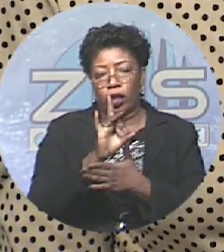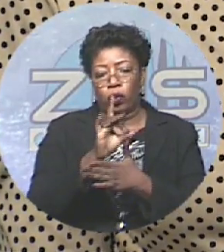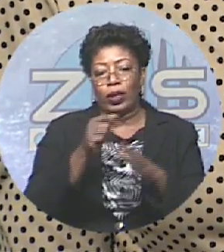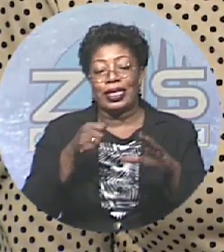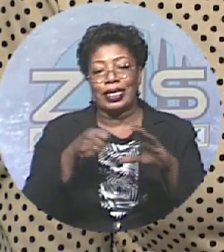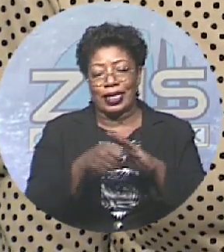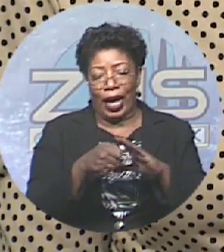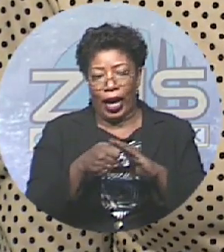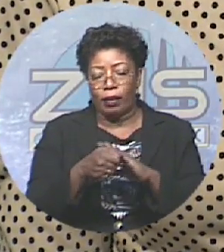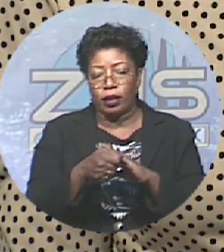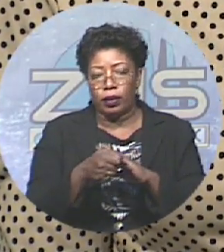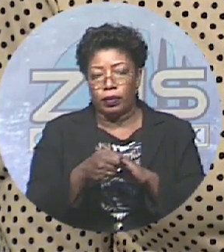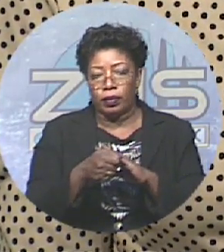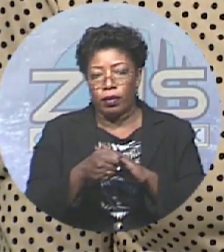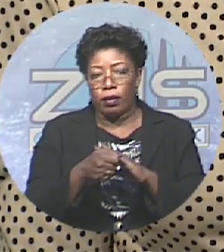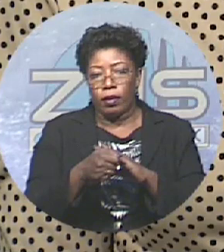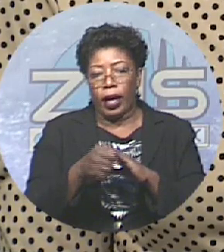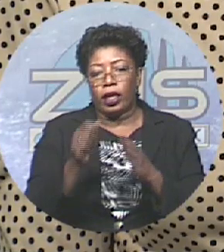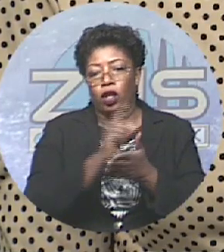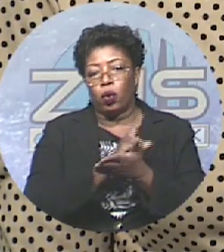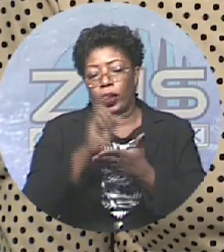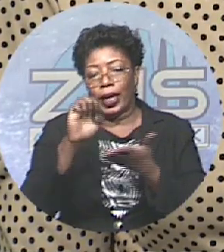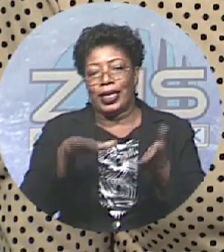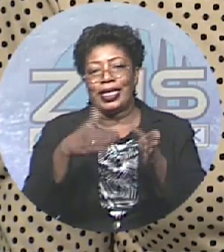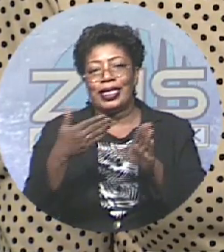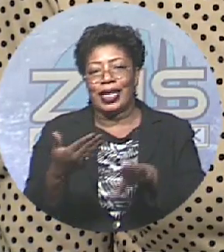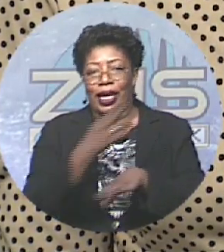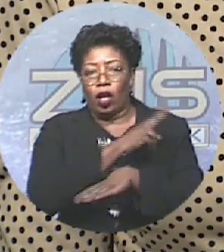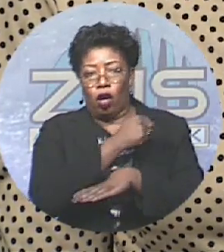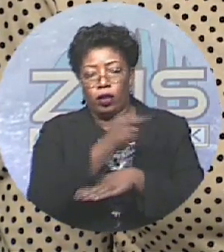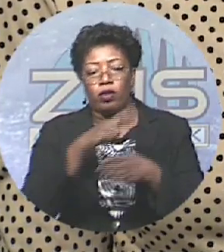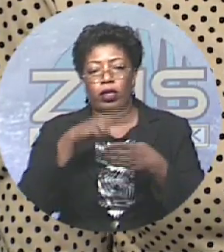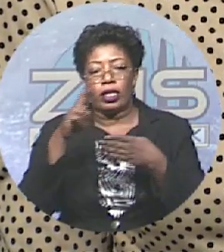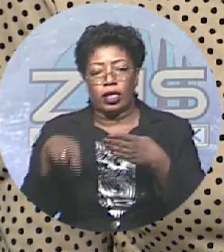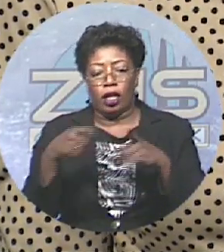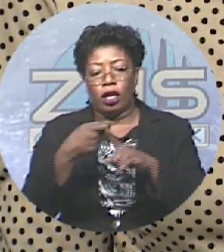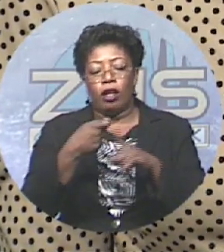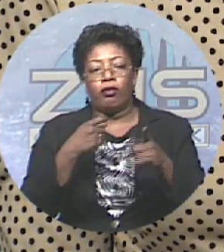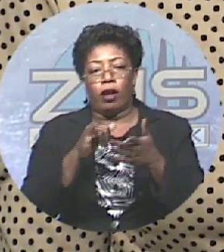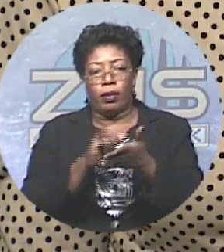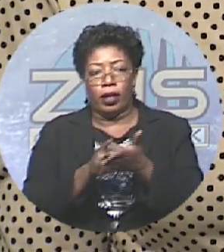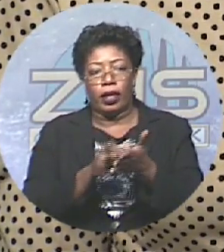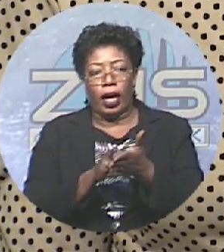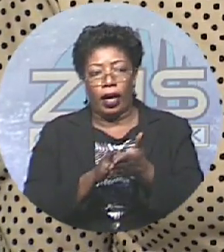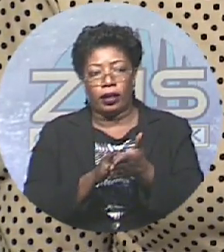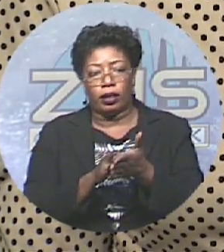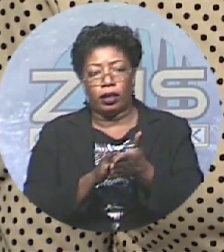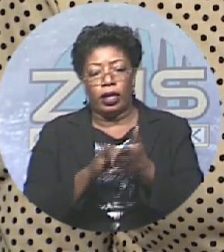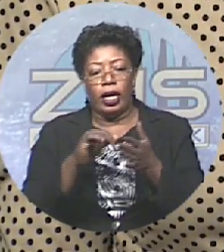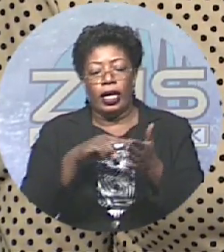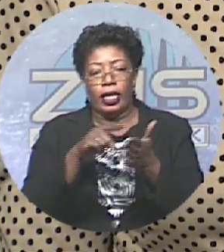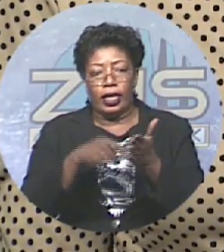December 22nd, and over the weekend he died in hospital as a result of those injuries sustained. The